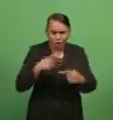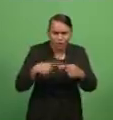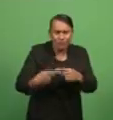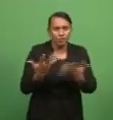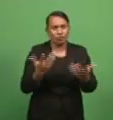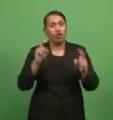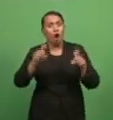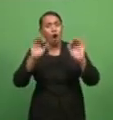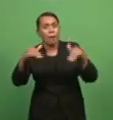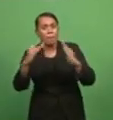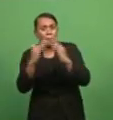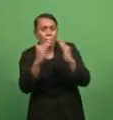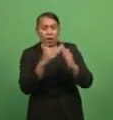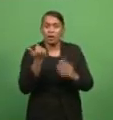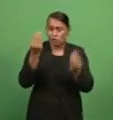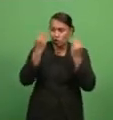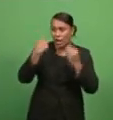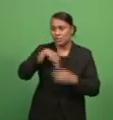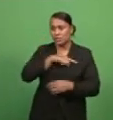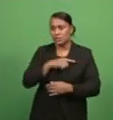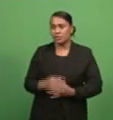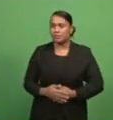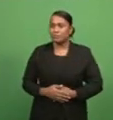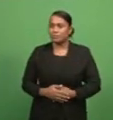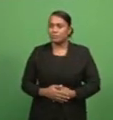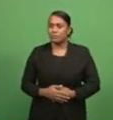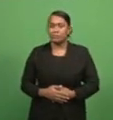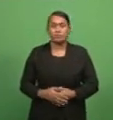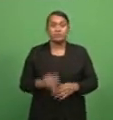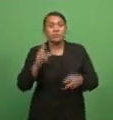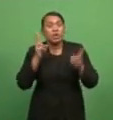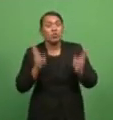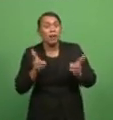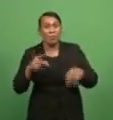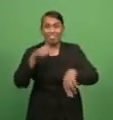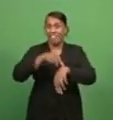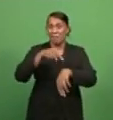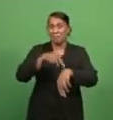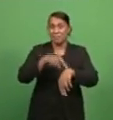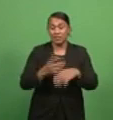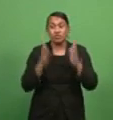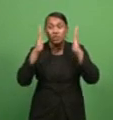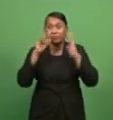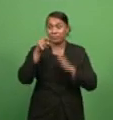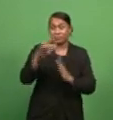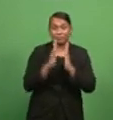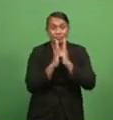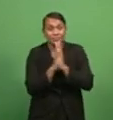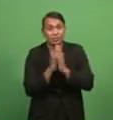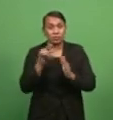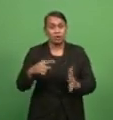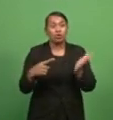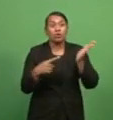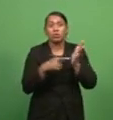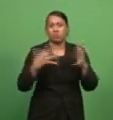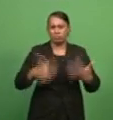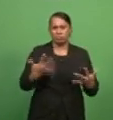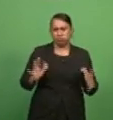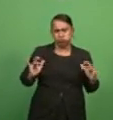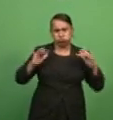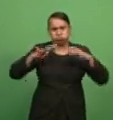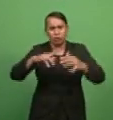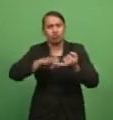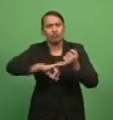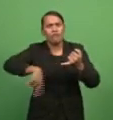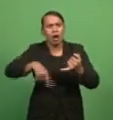it. In normal times, this mosque in Turek Suva would be filled to the capacity of people spilling out on the